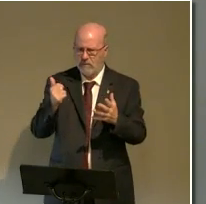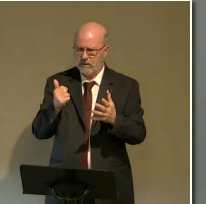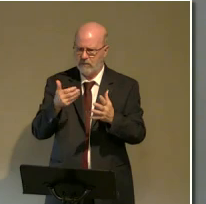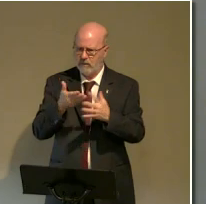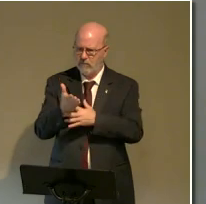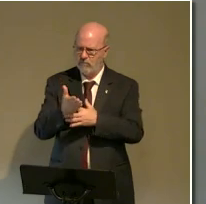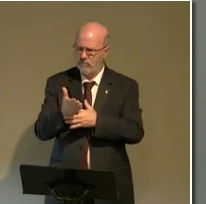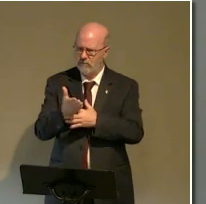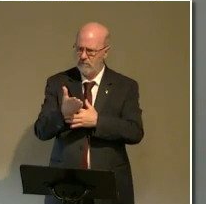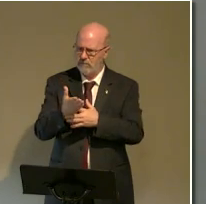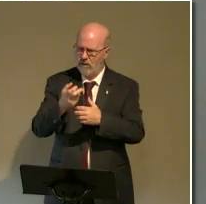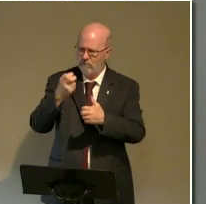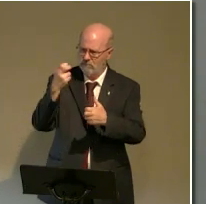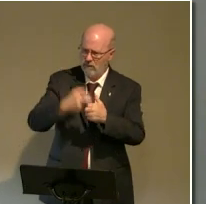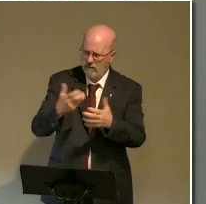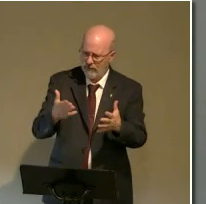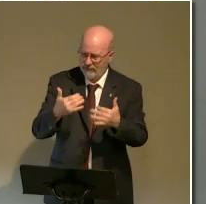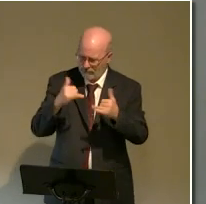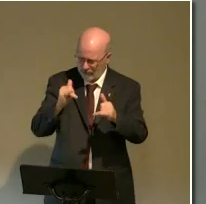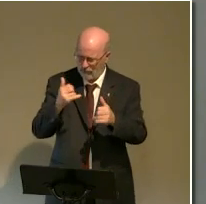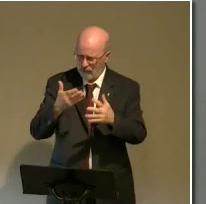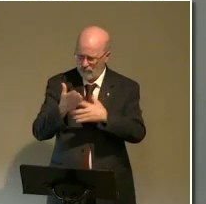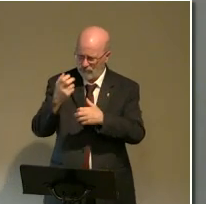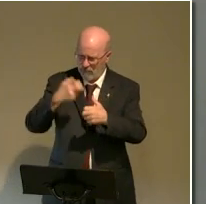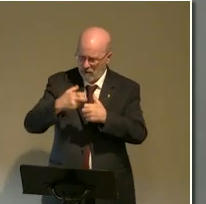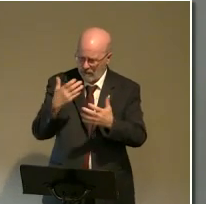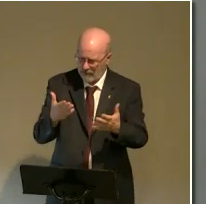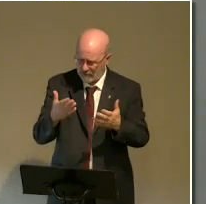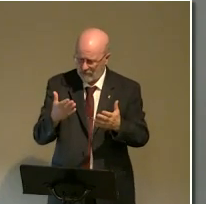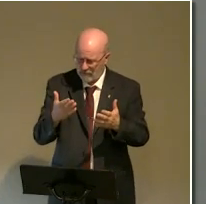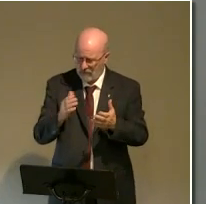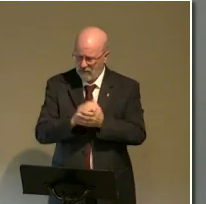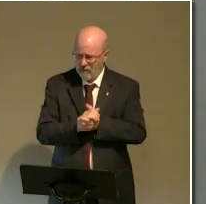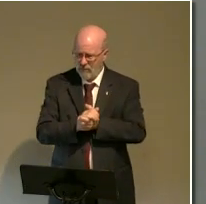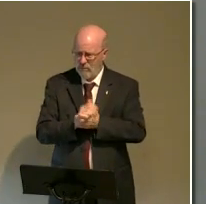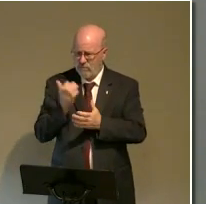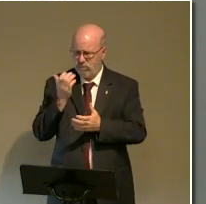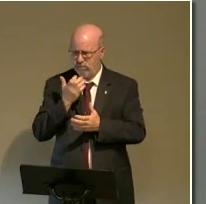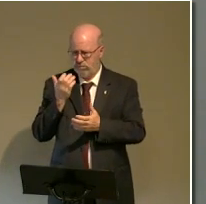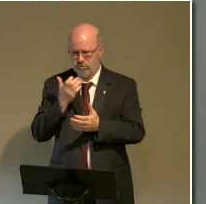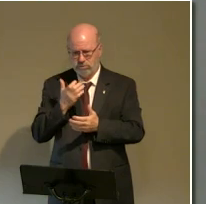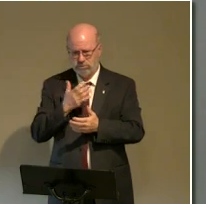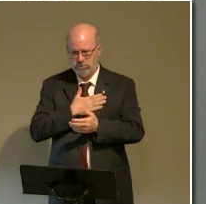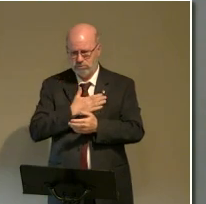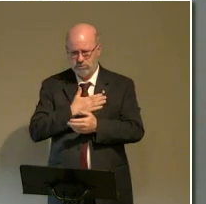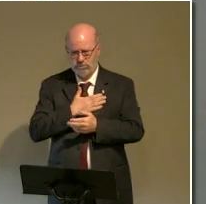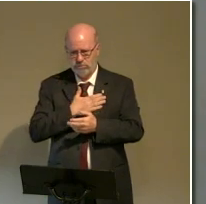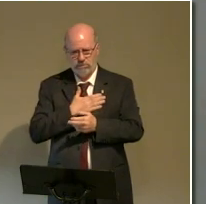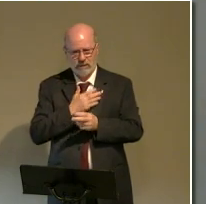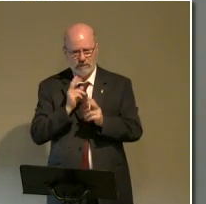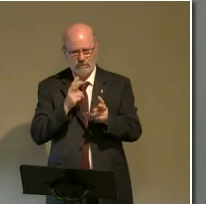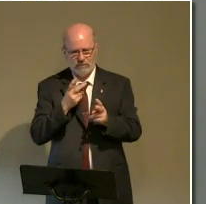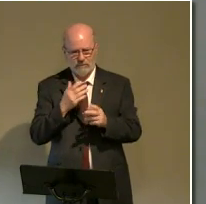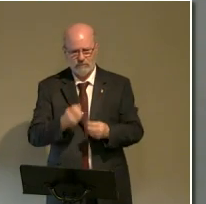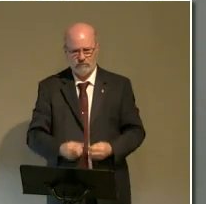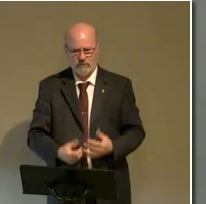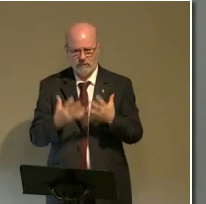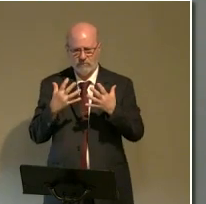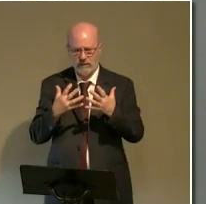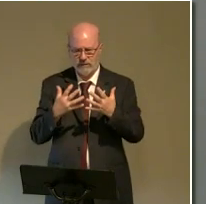gone through some things and are going through some things, and I look to them for inspiration. It's